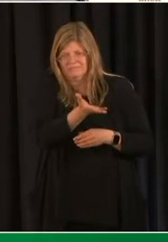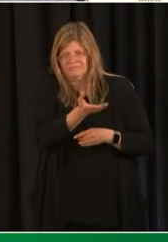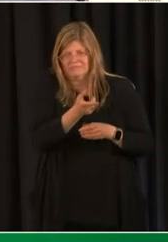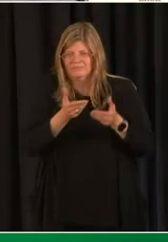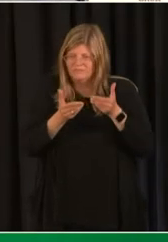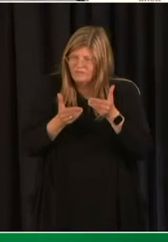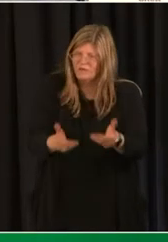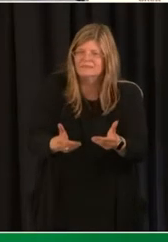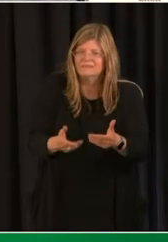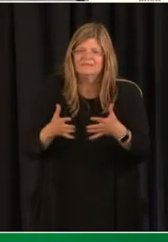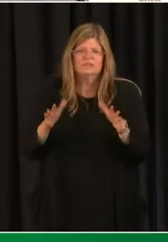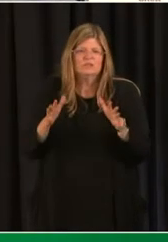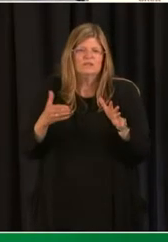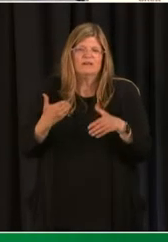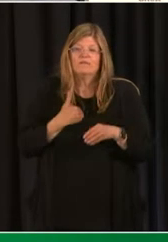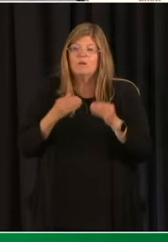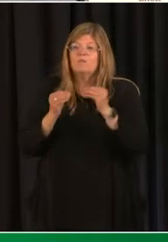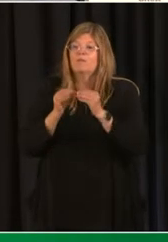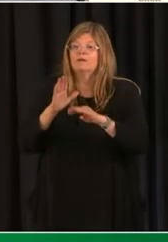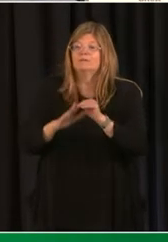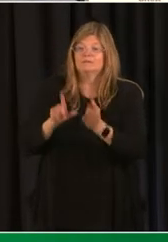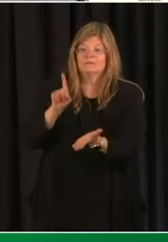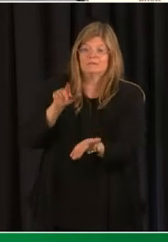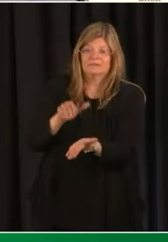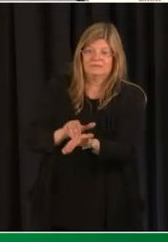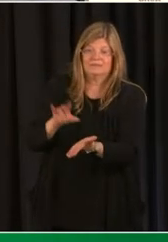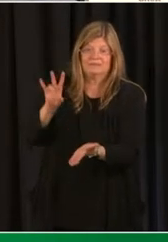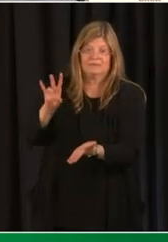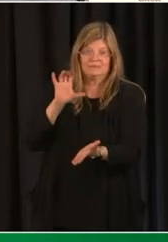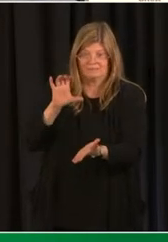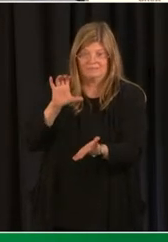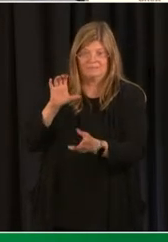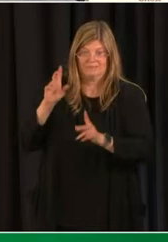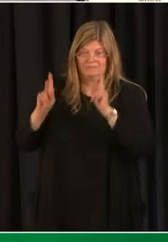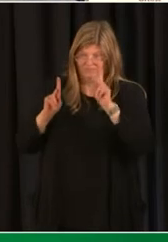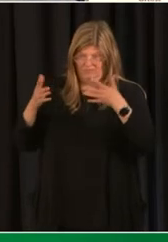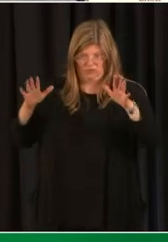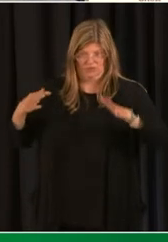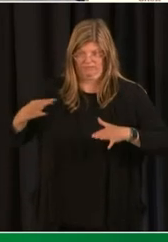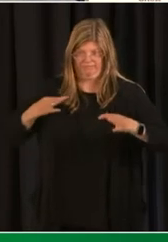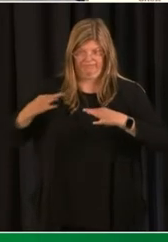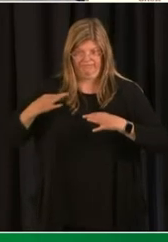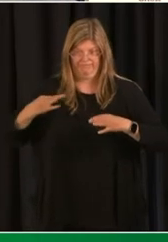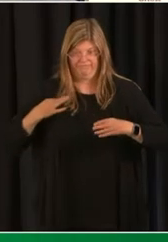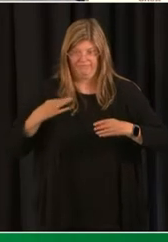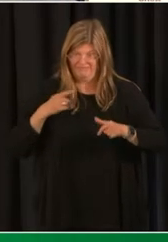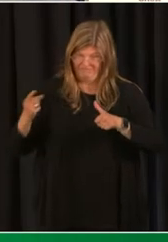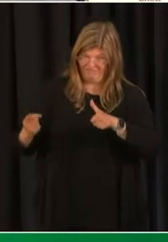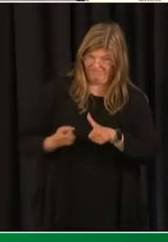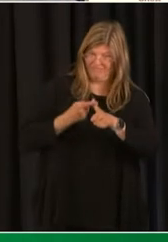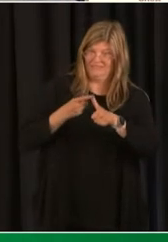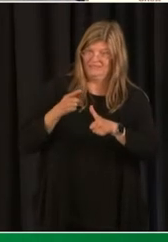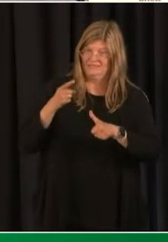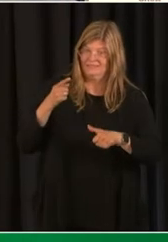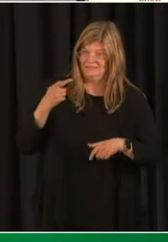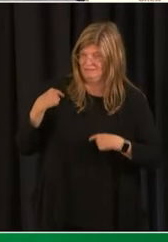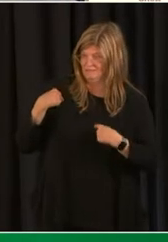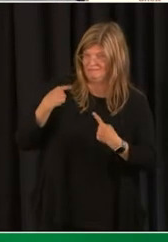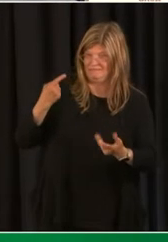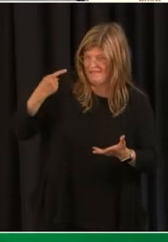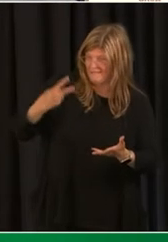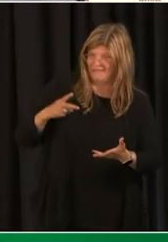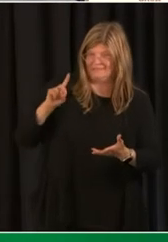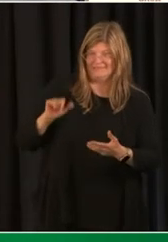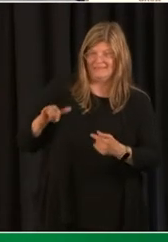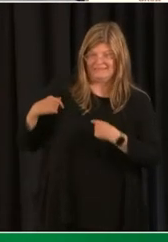say that we already have had more than 1,700 applications come in our first day and a half since we launched,